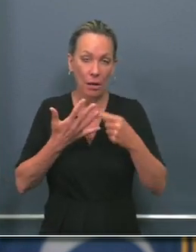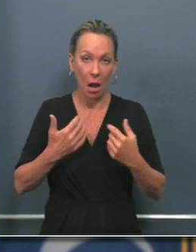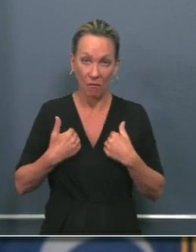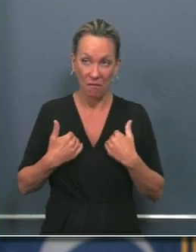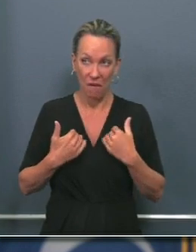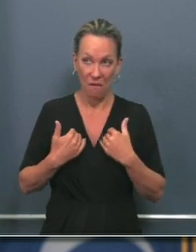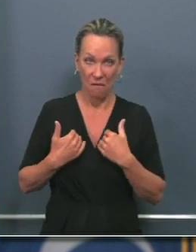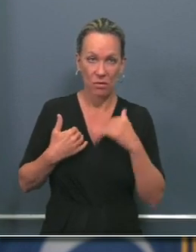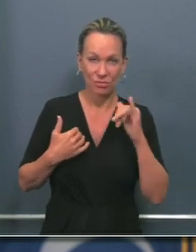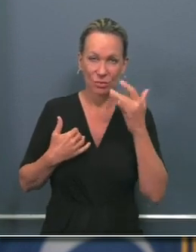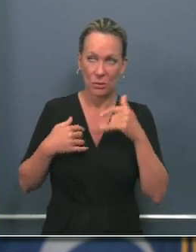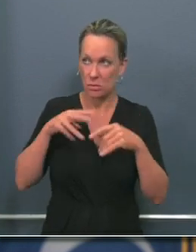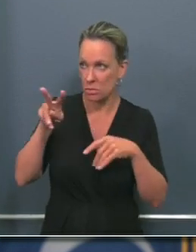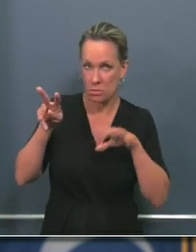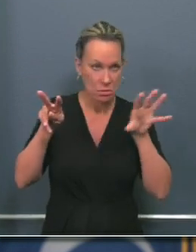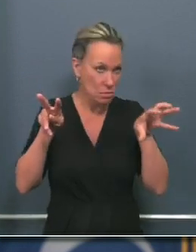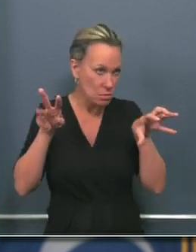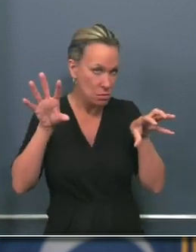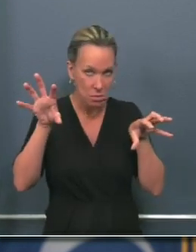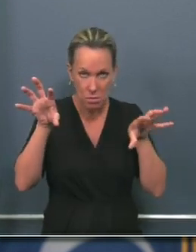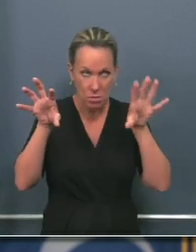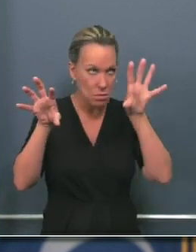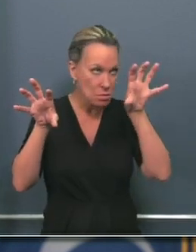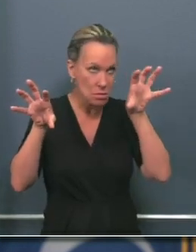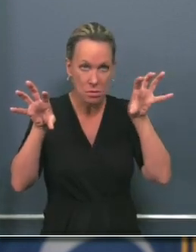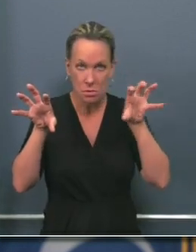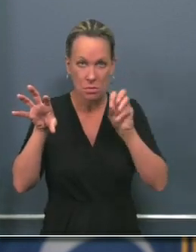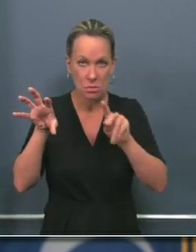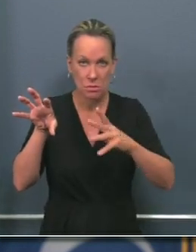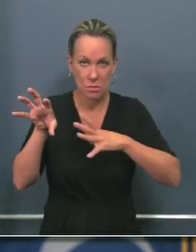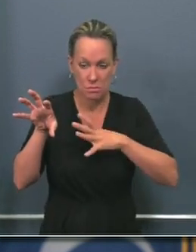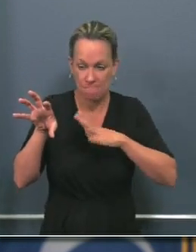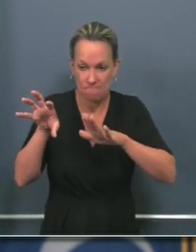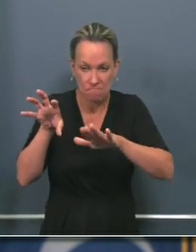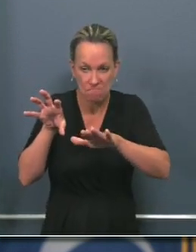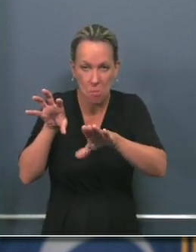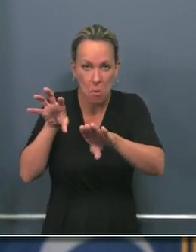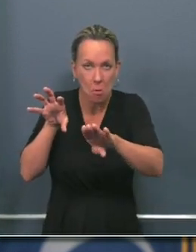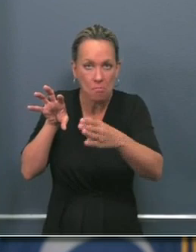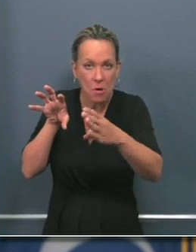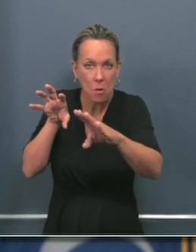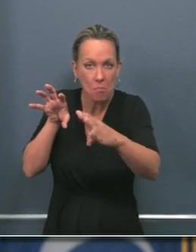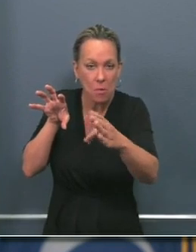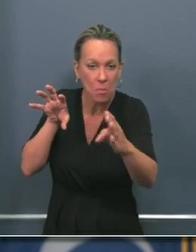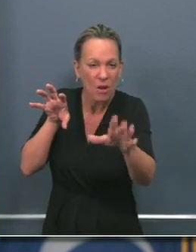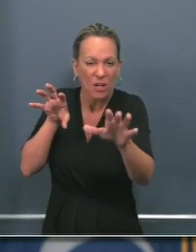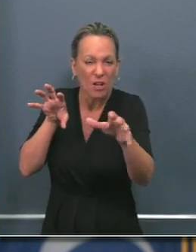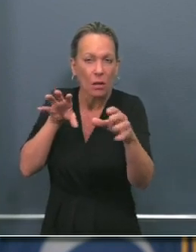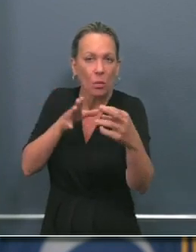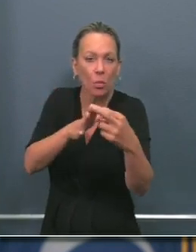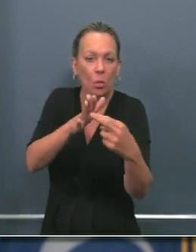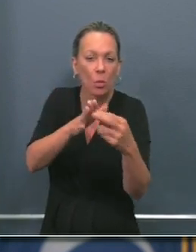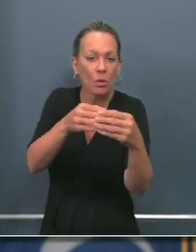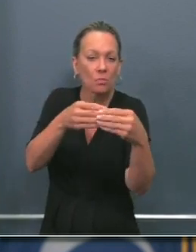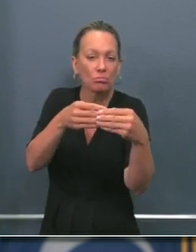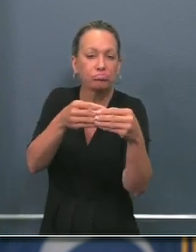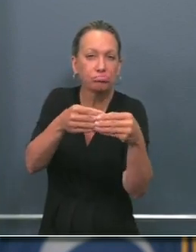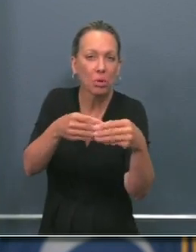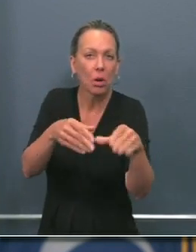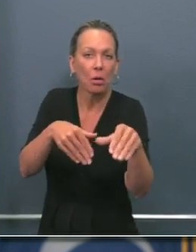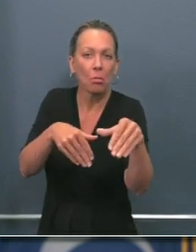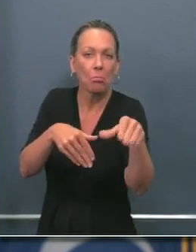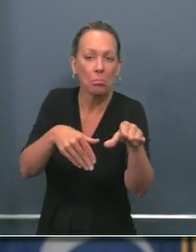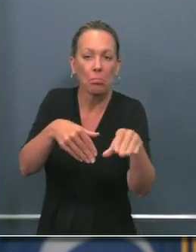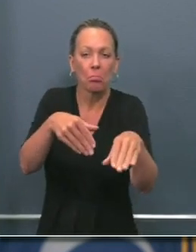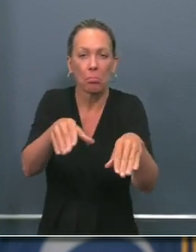protective gear across sectors of our economy that was not afforded even 3 or 4 weeks ago. But tens of millions